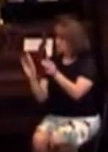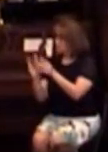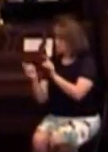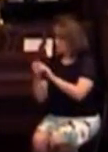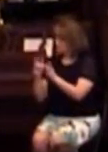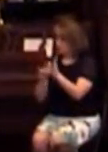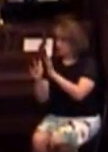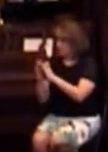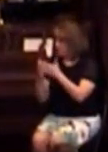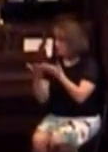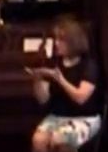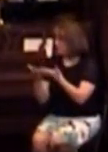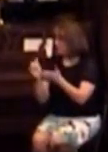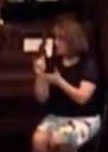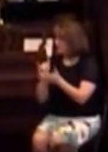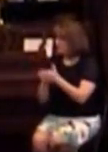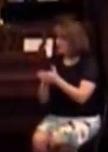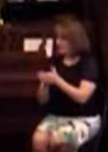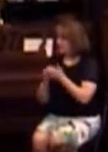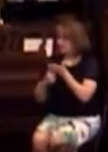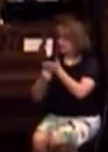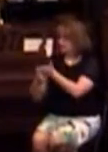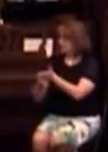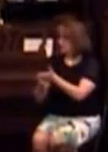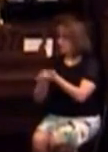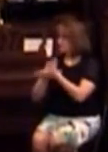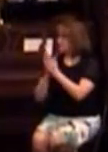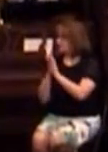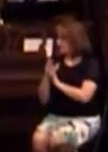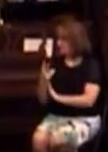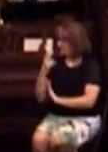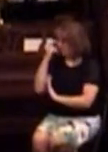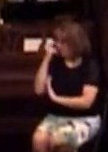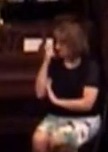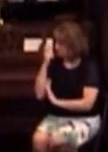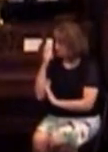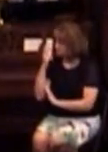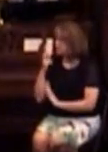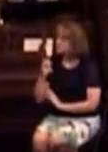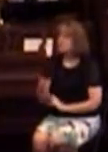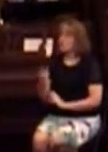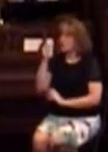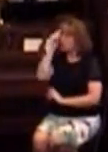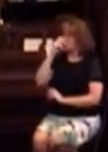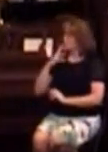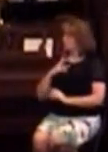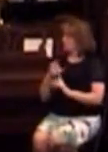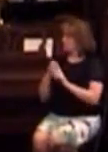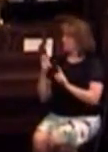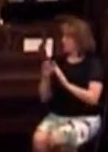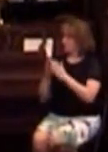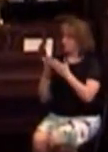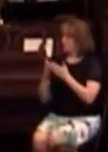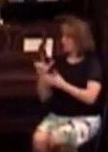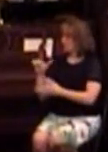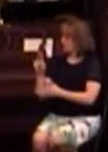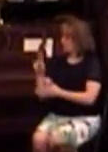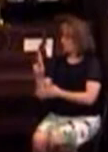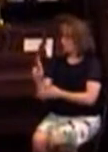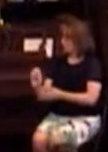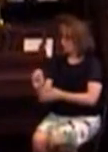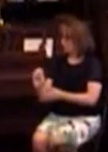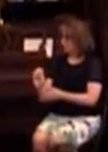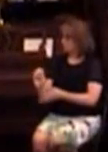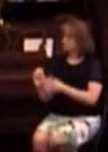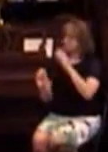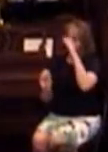blind. Okay? This story is told in the Gospel of Luke. These two guys, we encounter these two blind guys on Easter